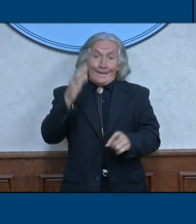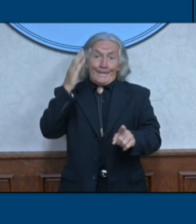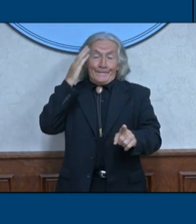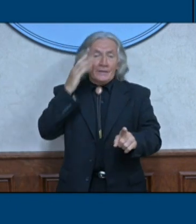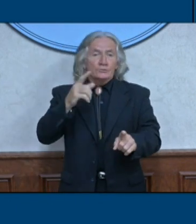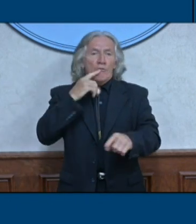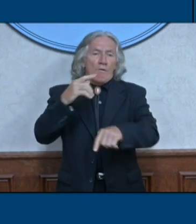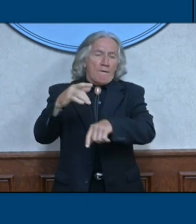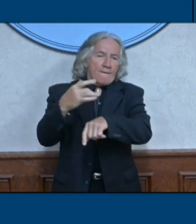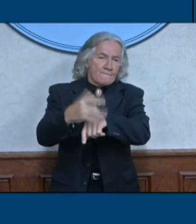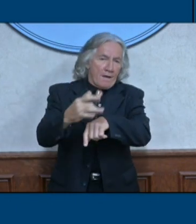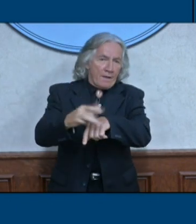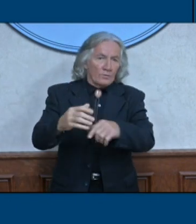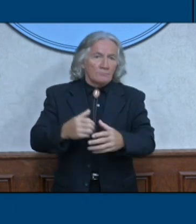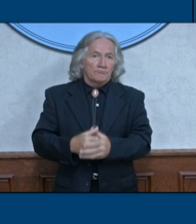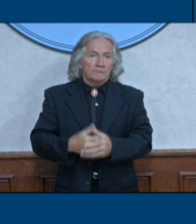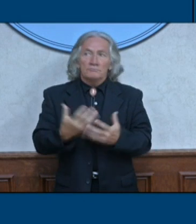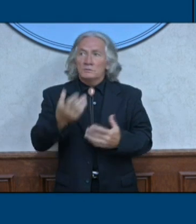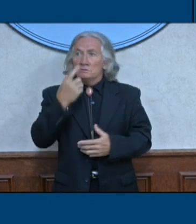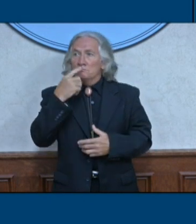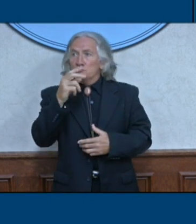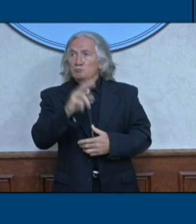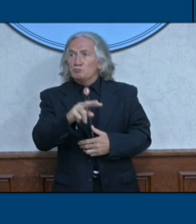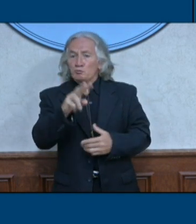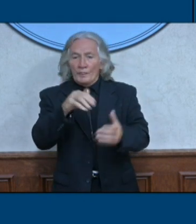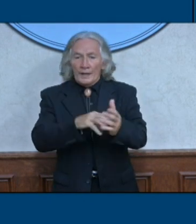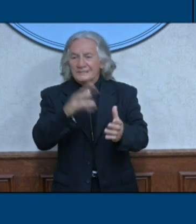those beds are available, amounting to about